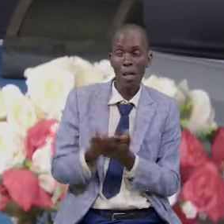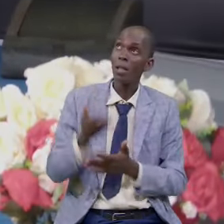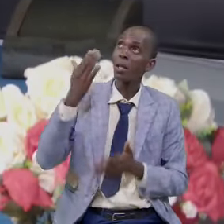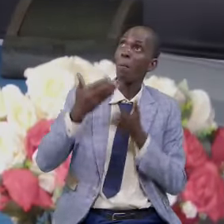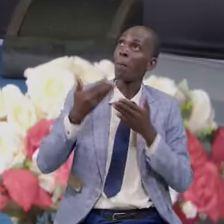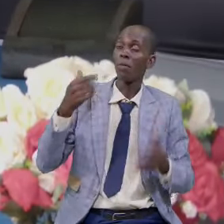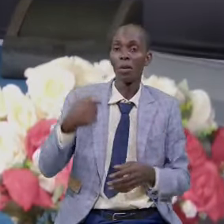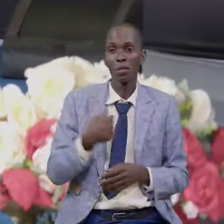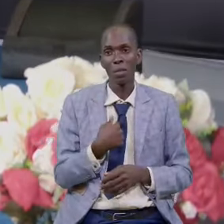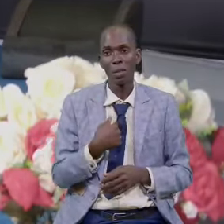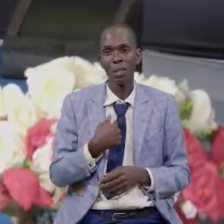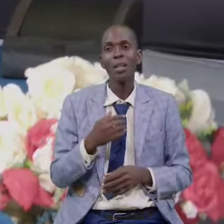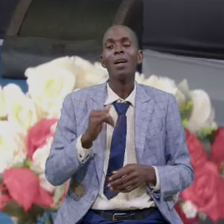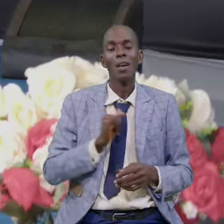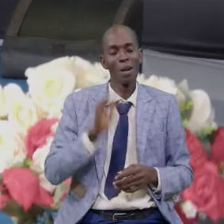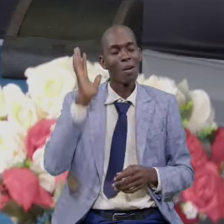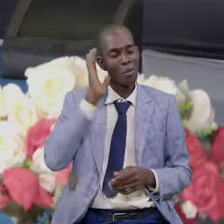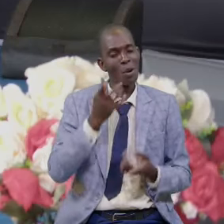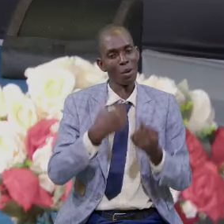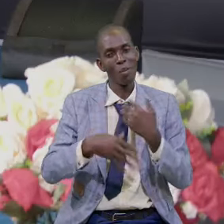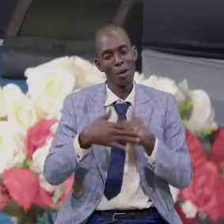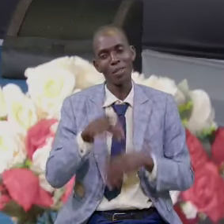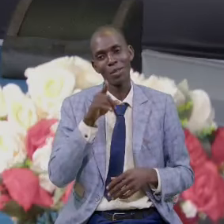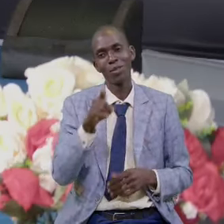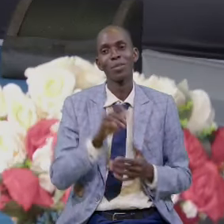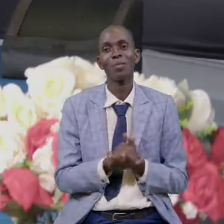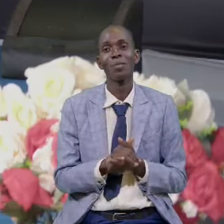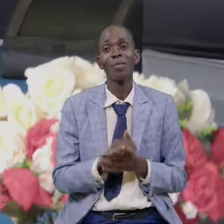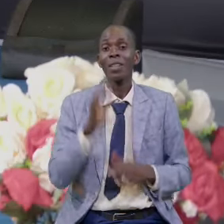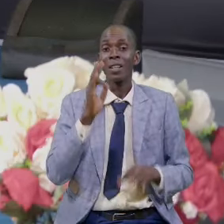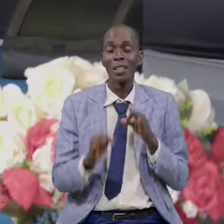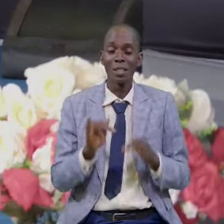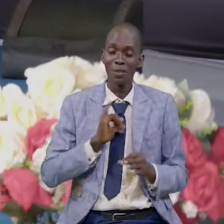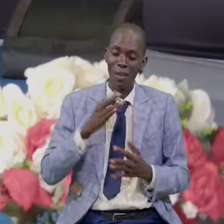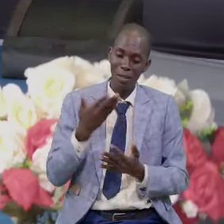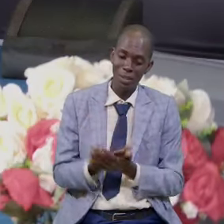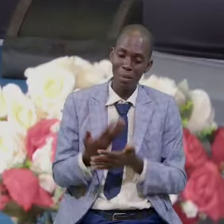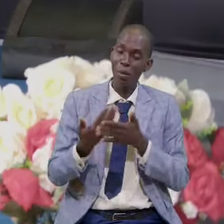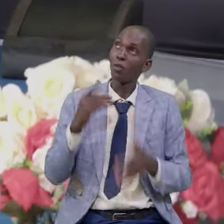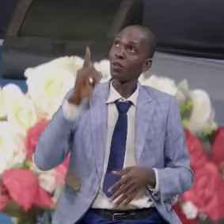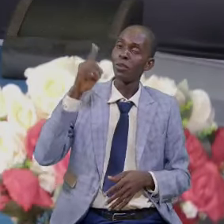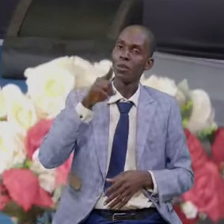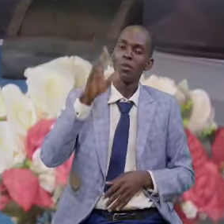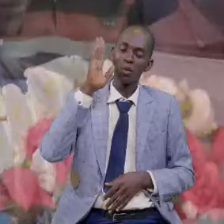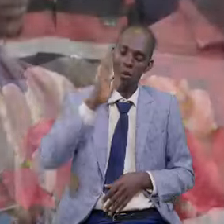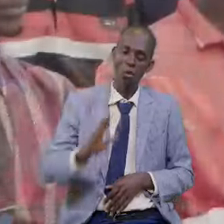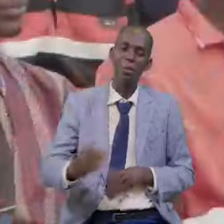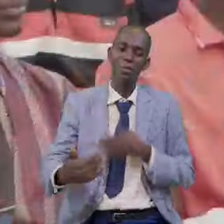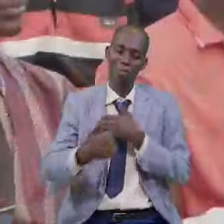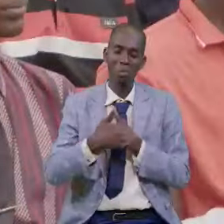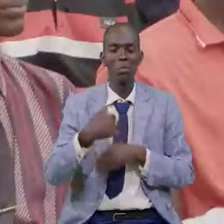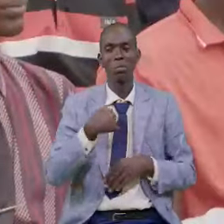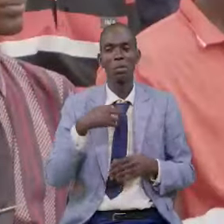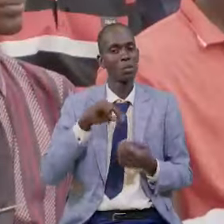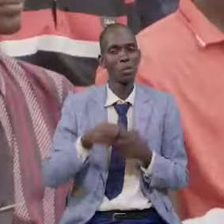I'll come after you. If I get there before you, you'll come after me. If